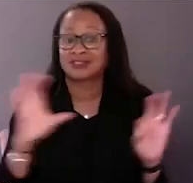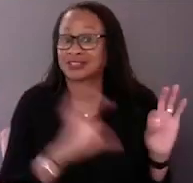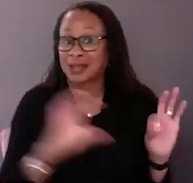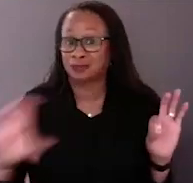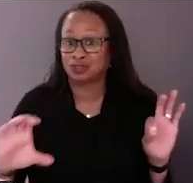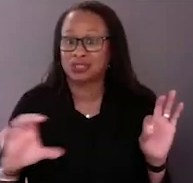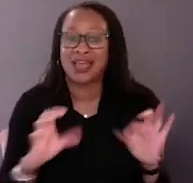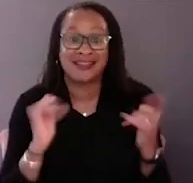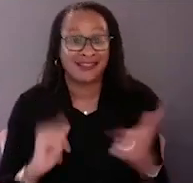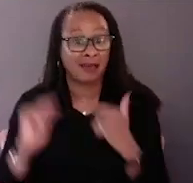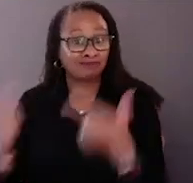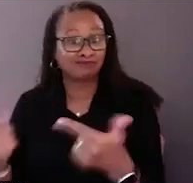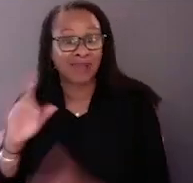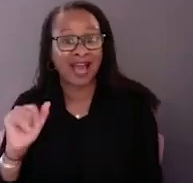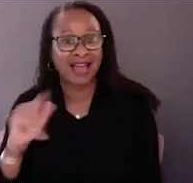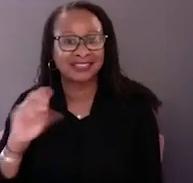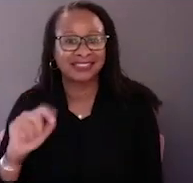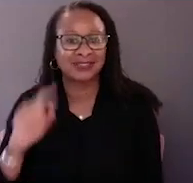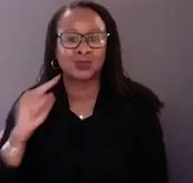to introduce Daniela.